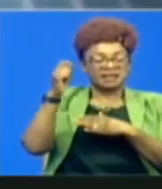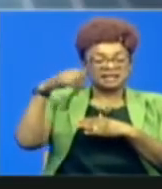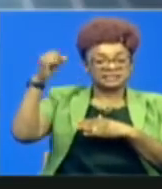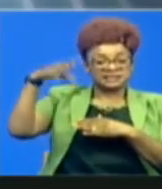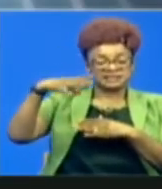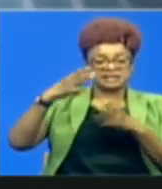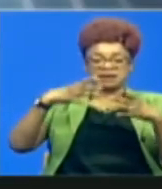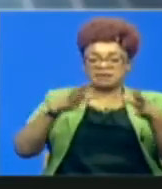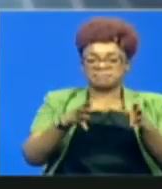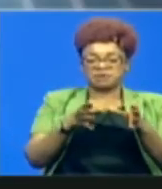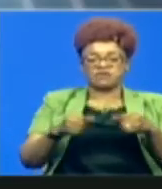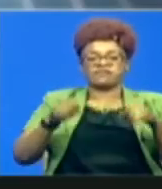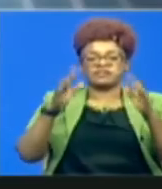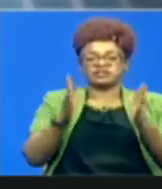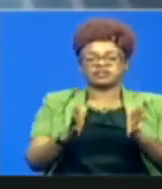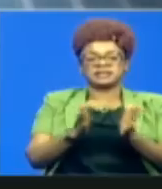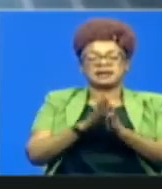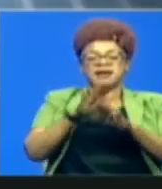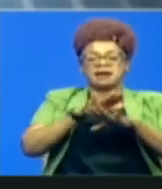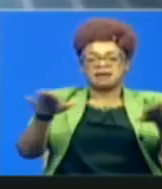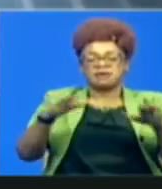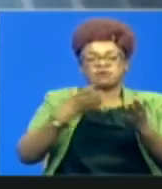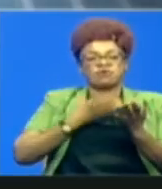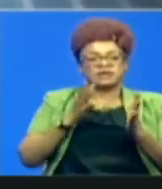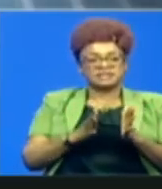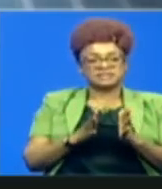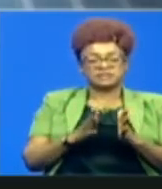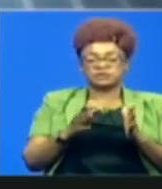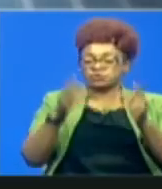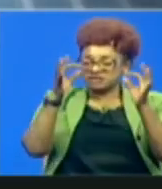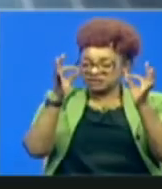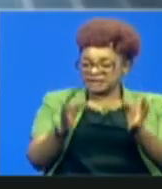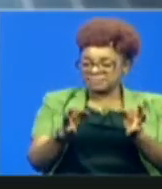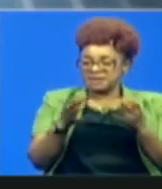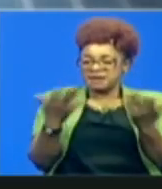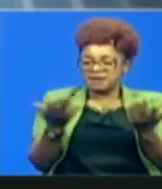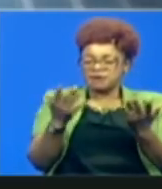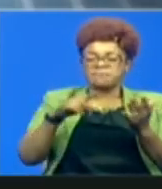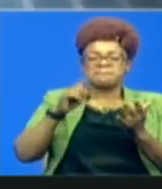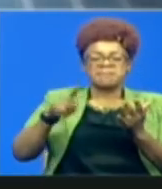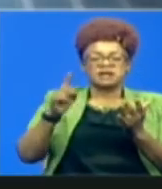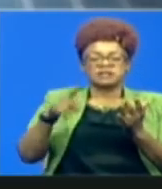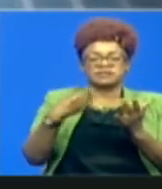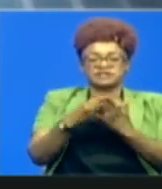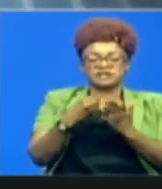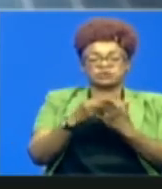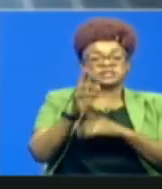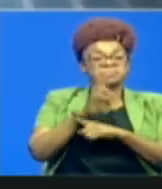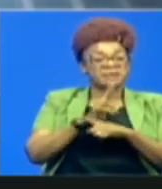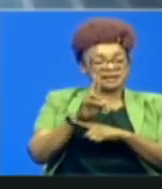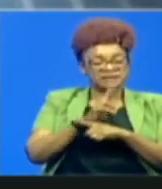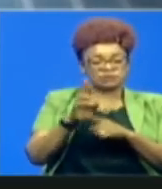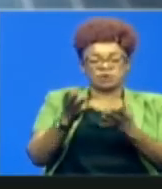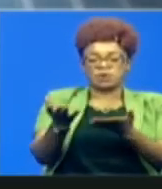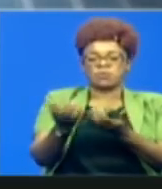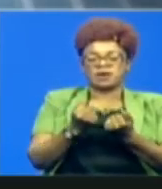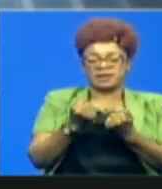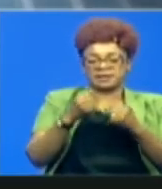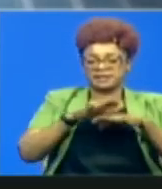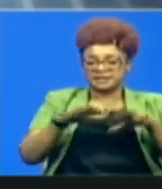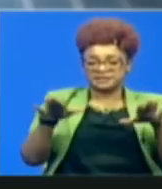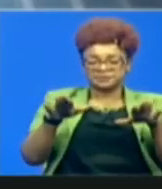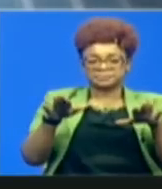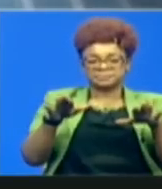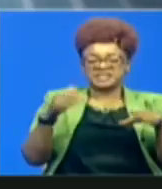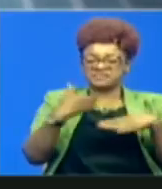Company officials and landowners to determine how hundreds of millions of shillings was spent to acquire land exorbitantly